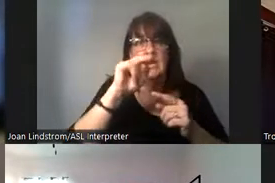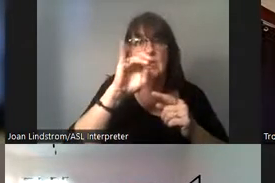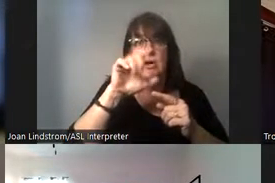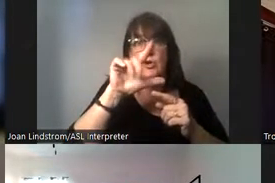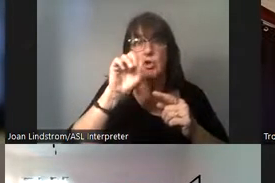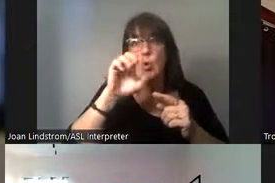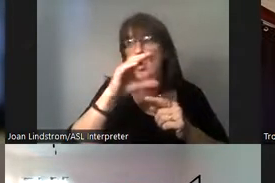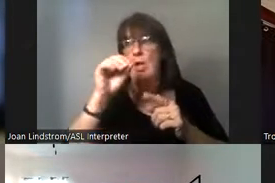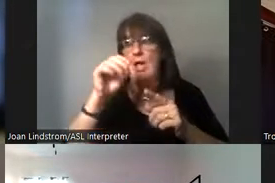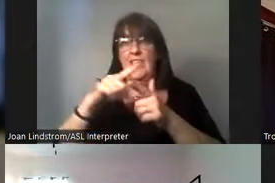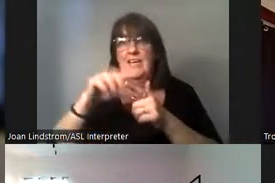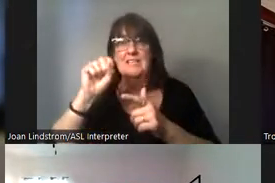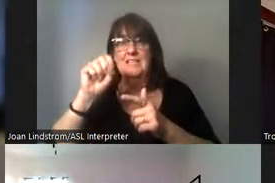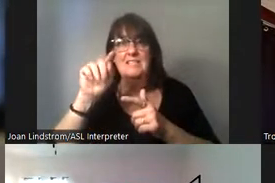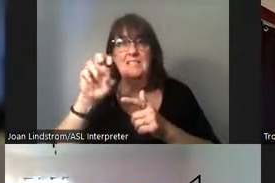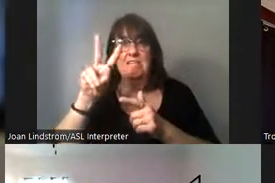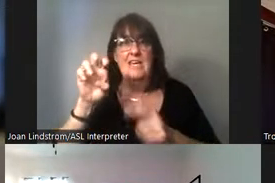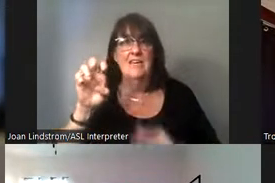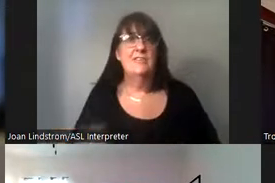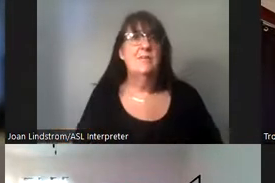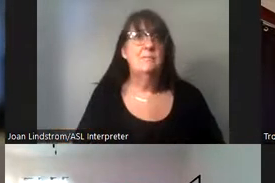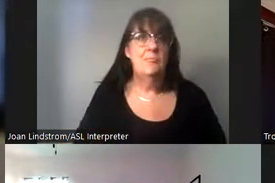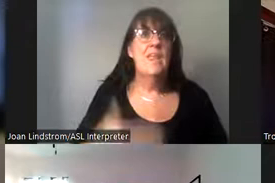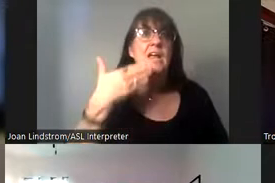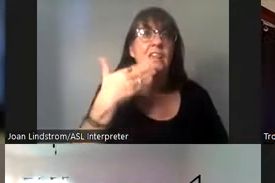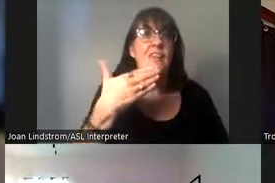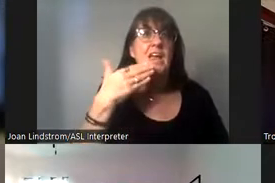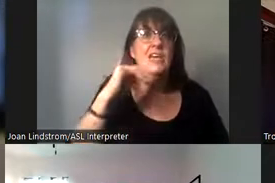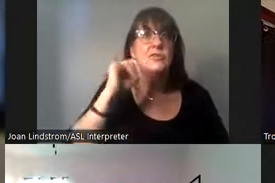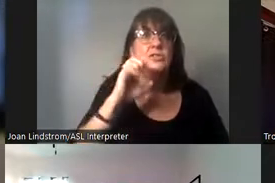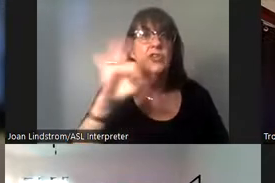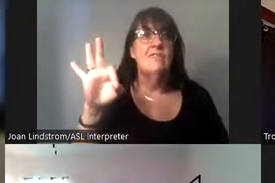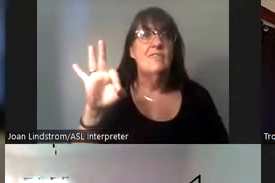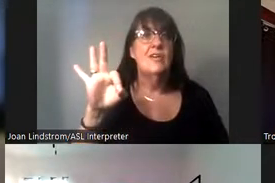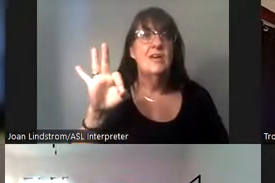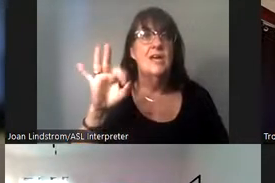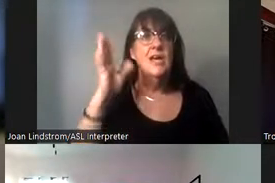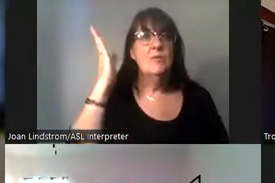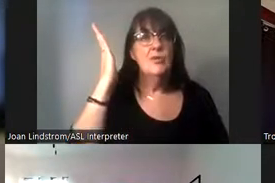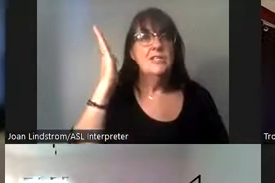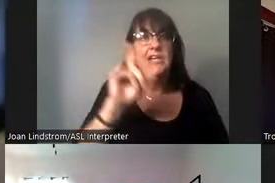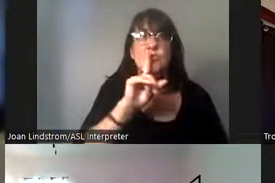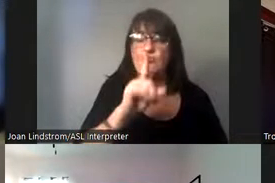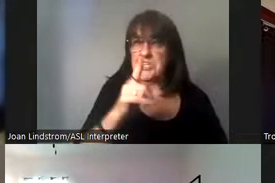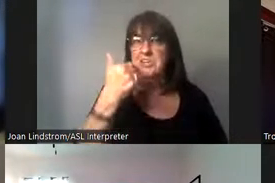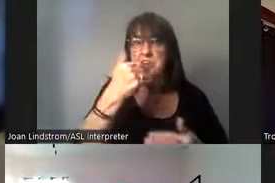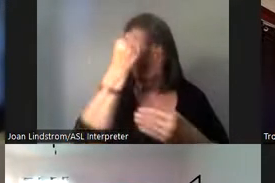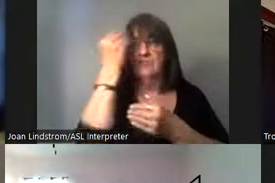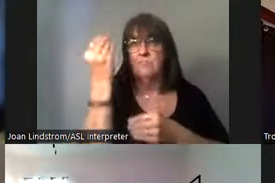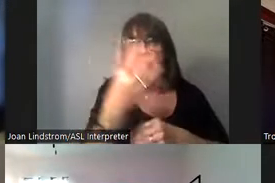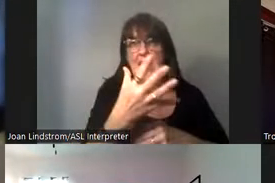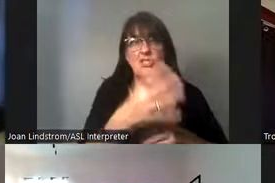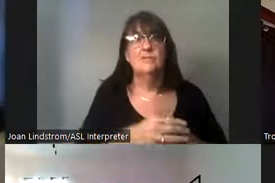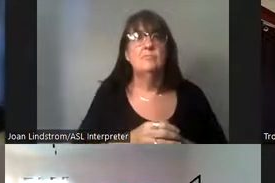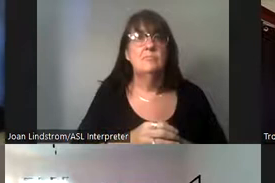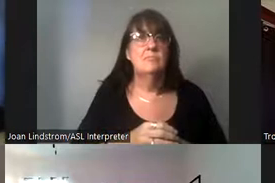Steve. Yeah, sure. Thanks, Jeff. Sure. Presentation was really informative. And Antonio, you